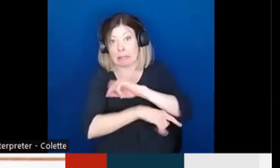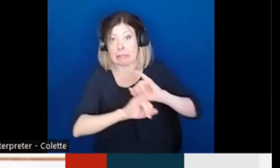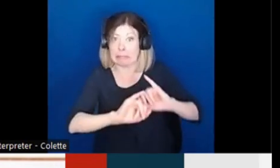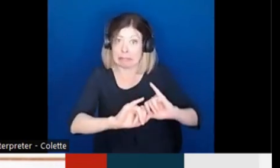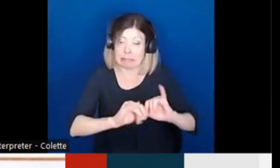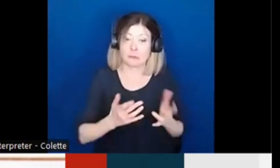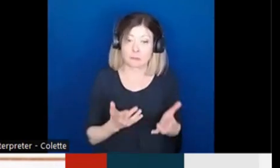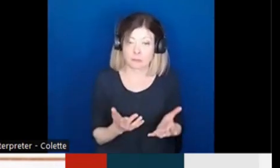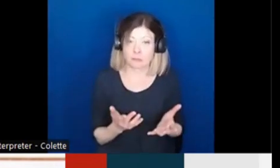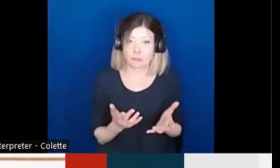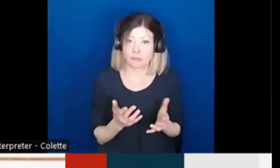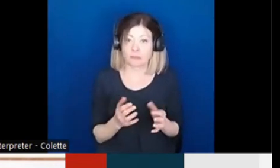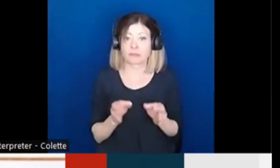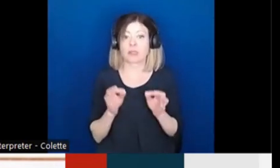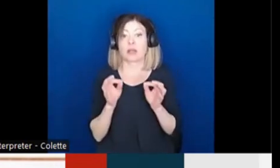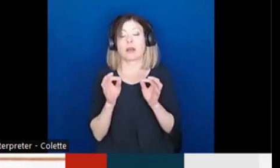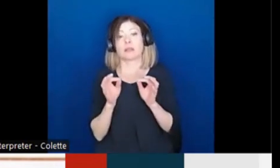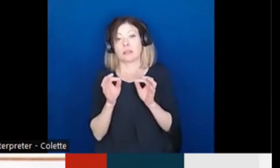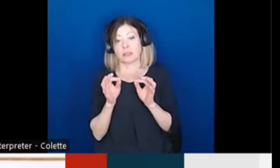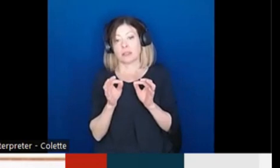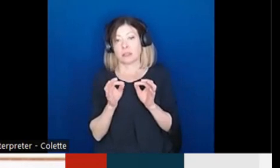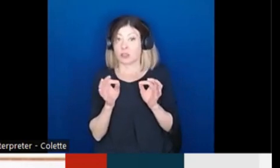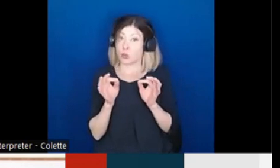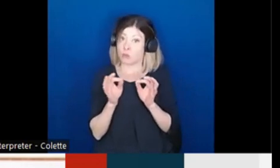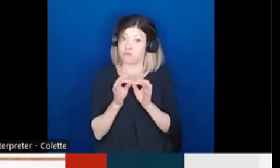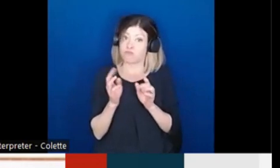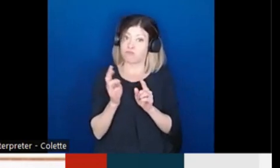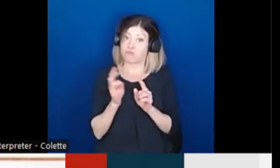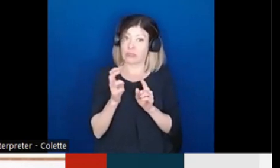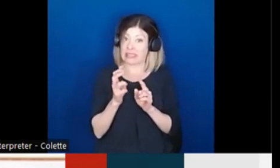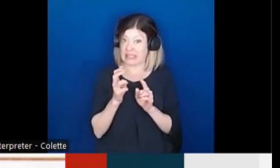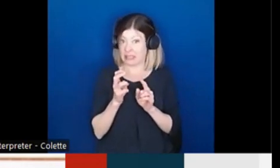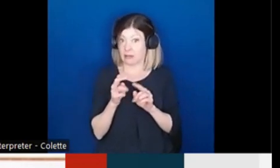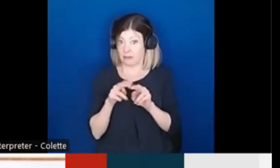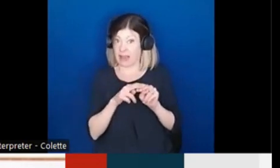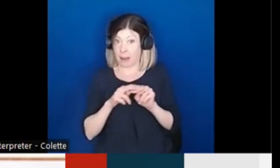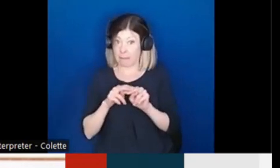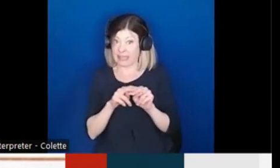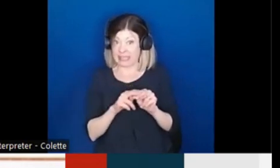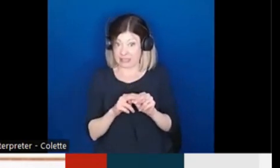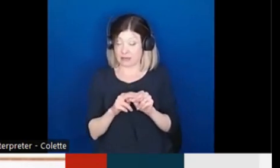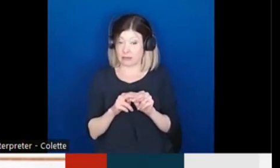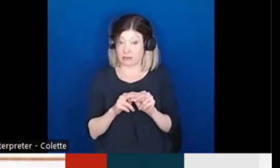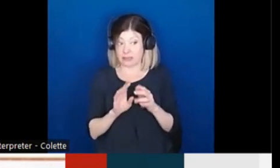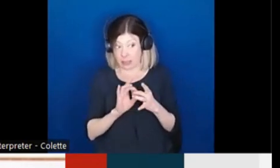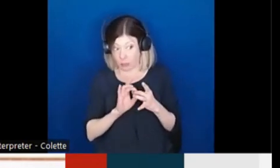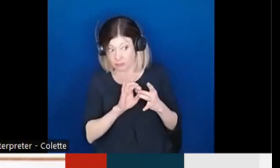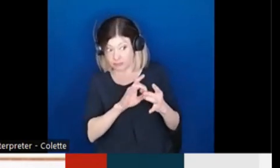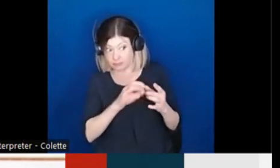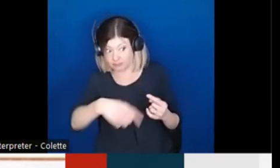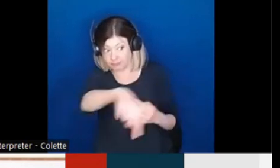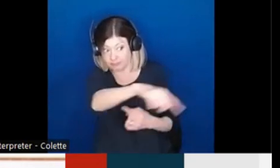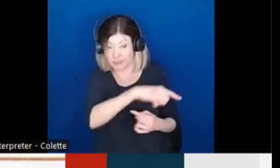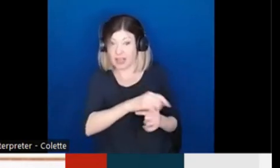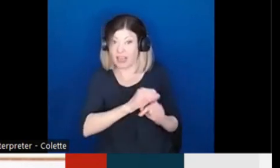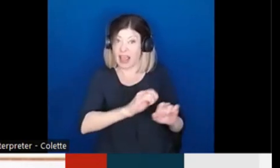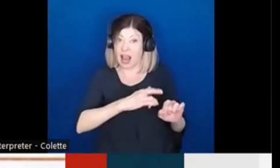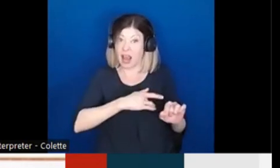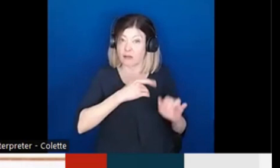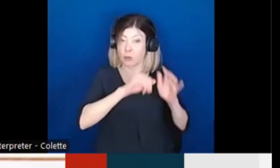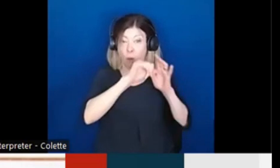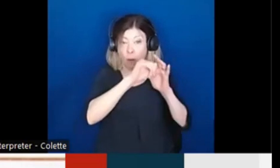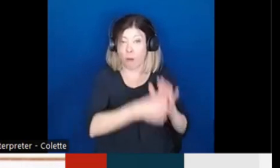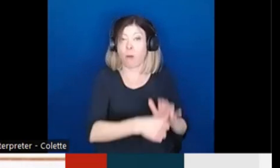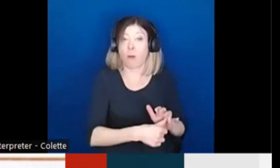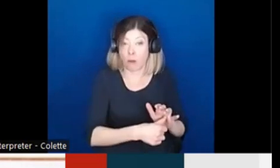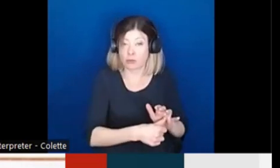a connection with the harsh realities of life and with people who were really, in many ways, not exactly brutal, but called